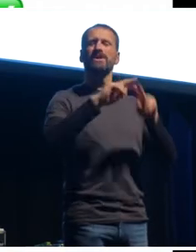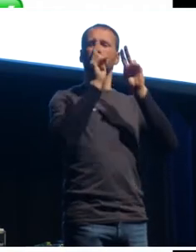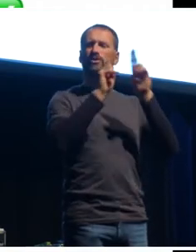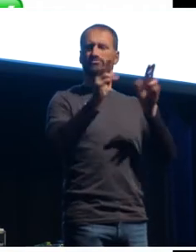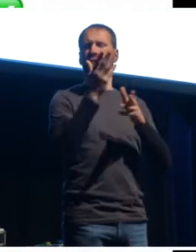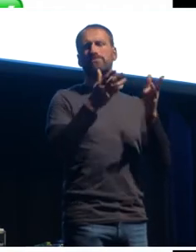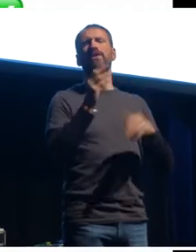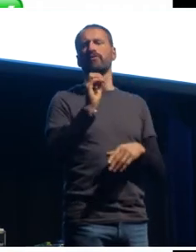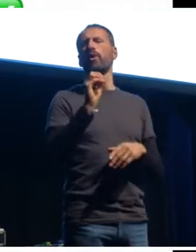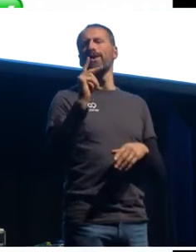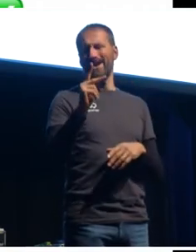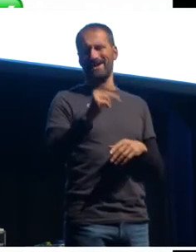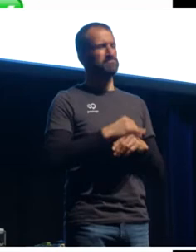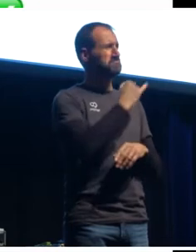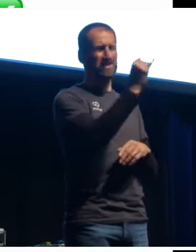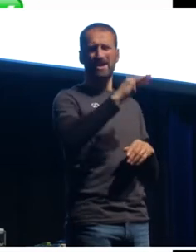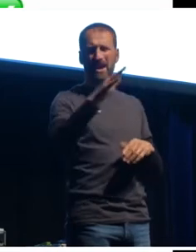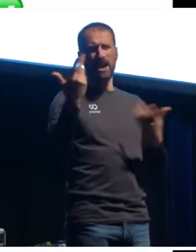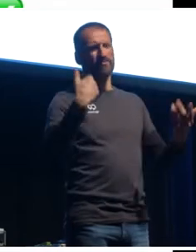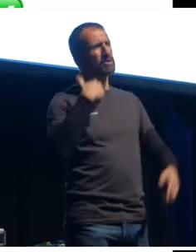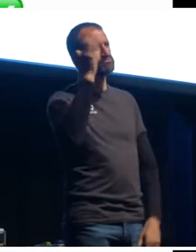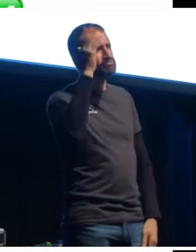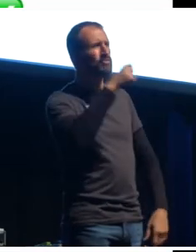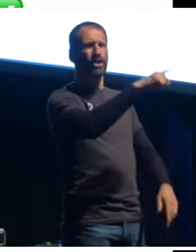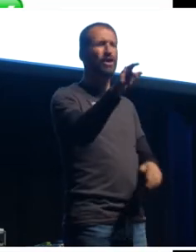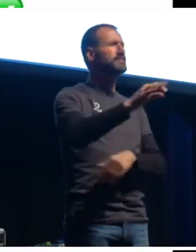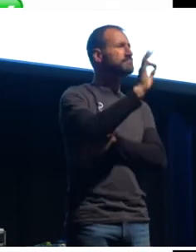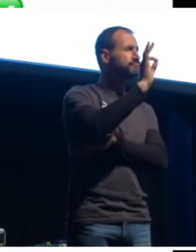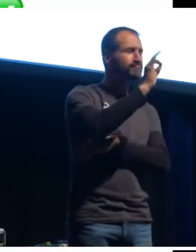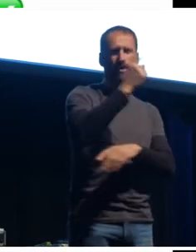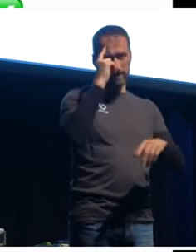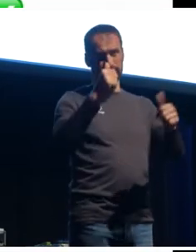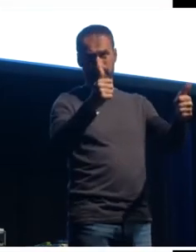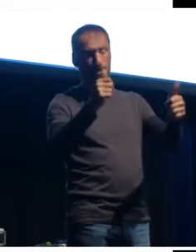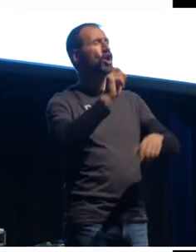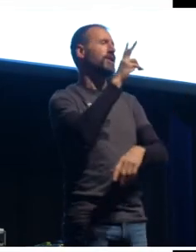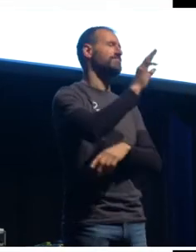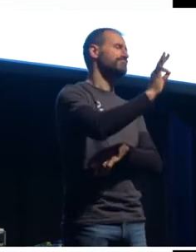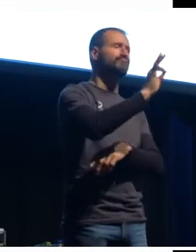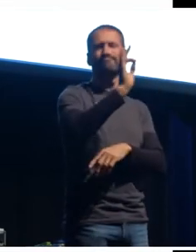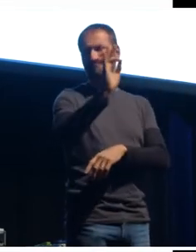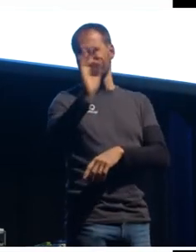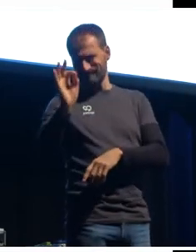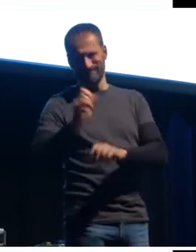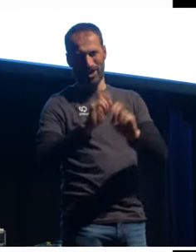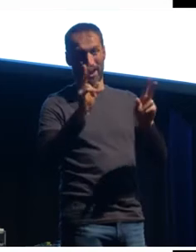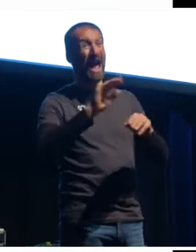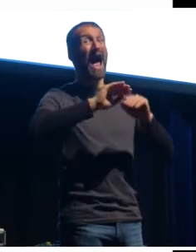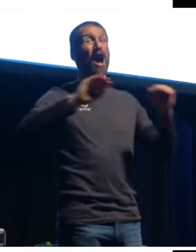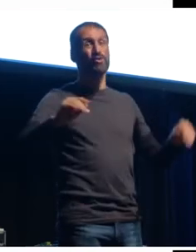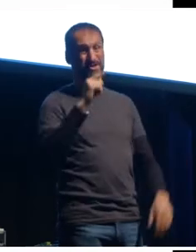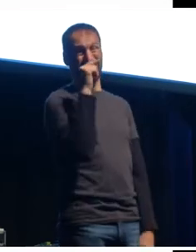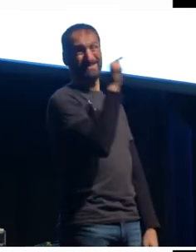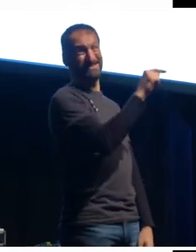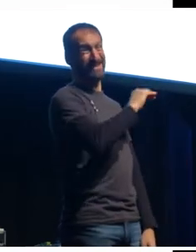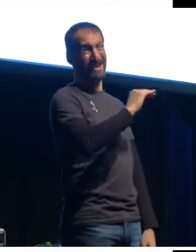any country I go to give one of these talks or that I talk to people, everyone confirms that, yeah, this should be OK. Except if you go to this country